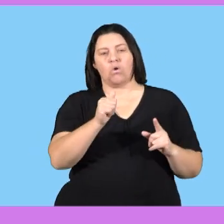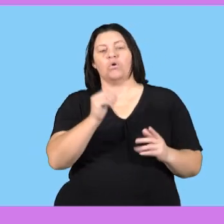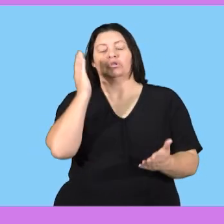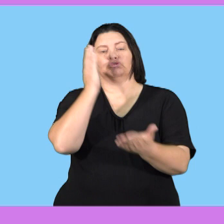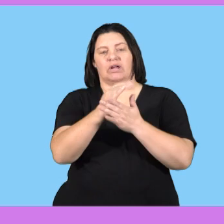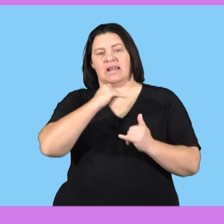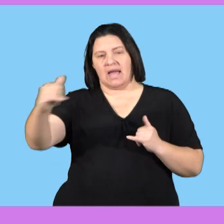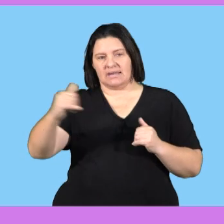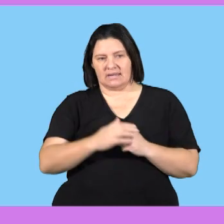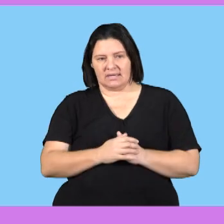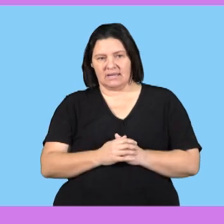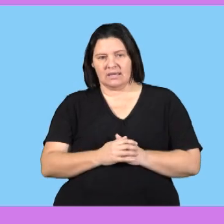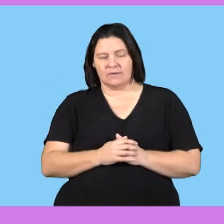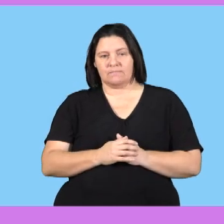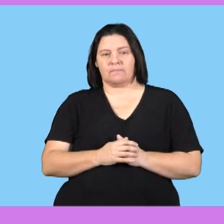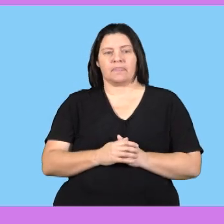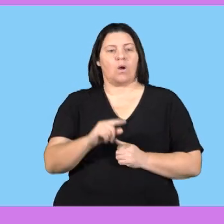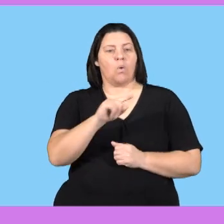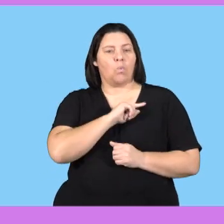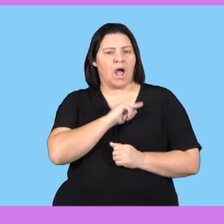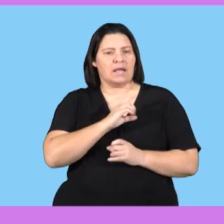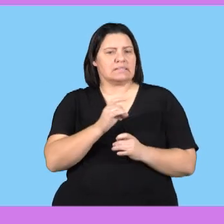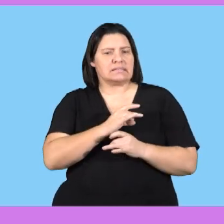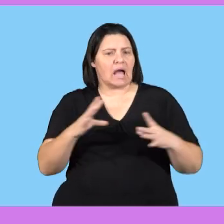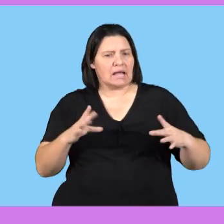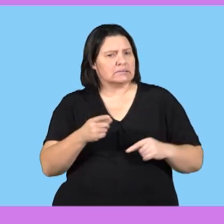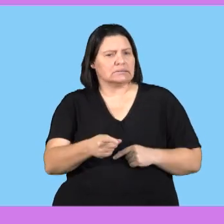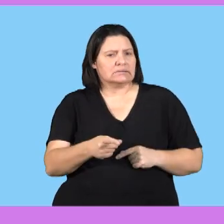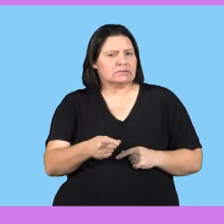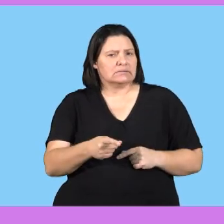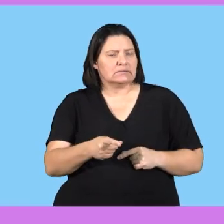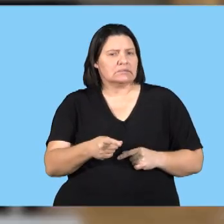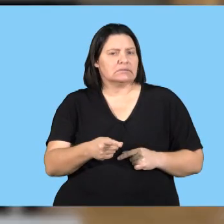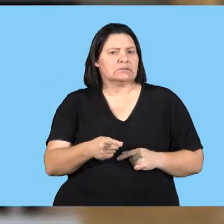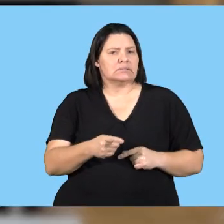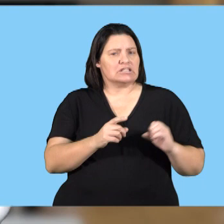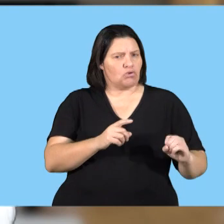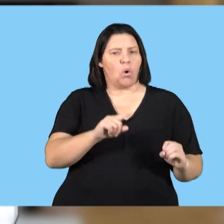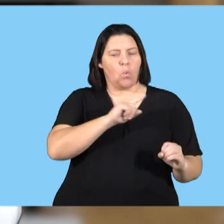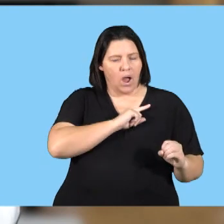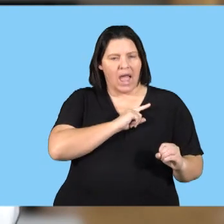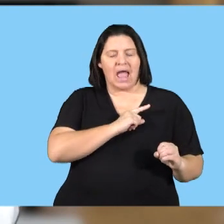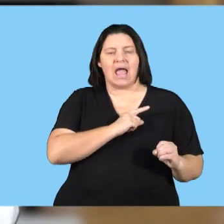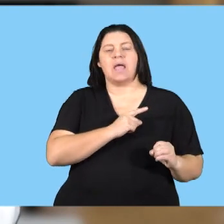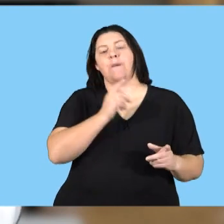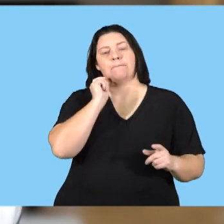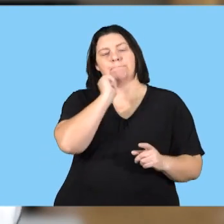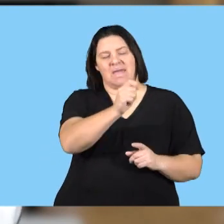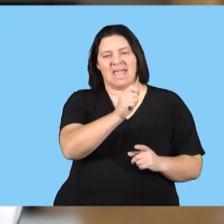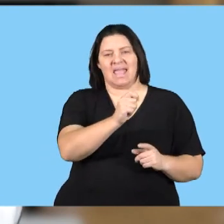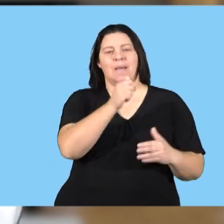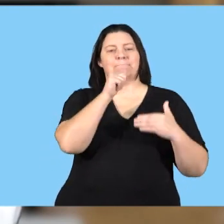by a straight line. Remember, or straight line graph. Why does it not start at the origin? That's because of the subscription fee,